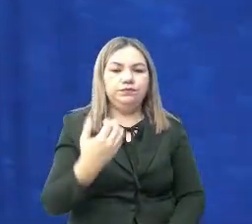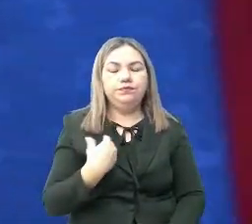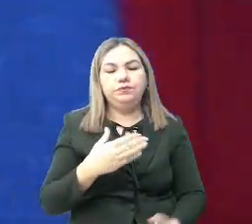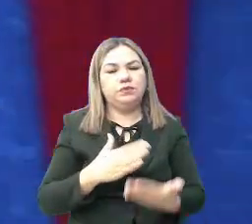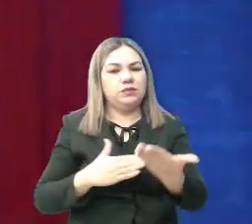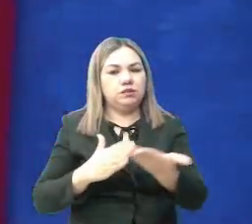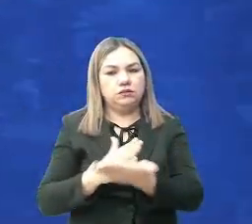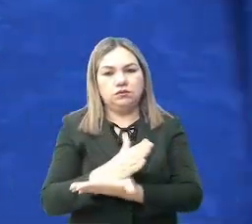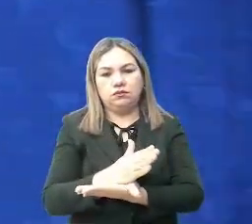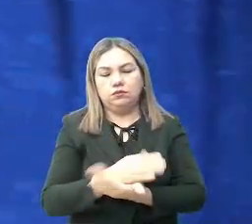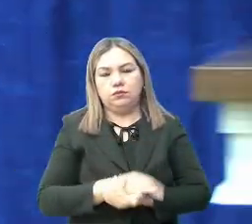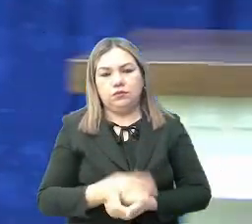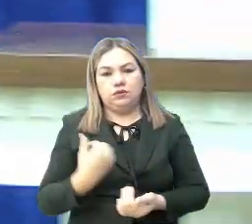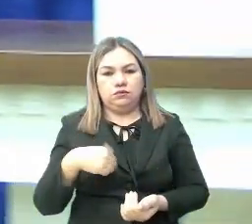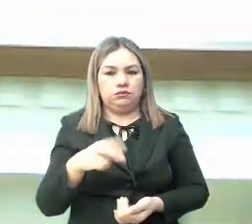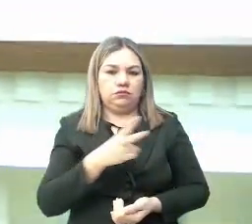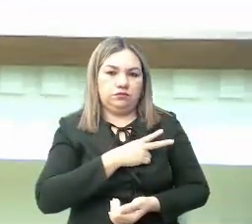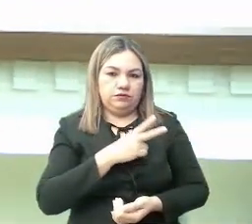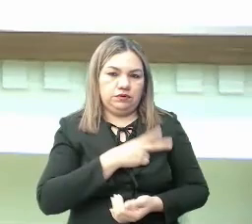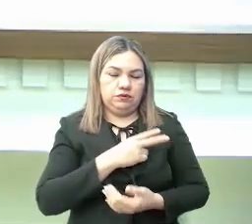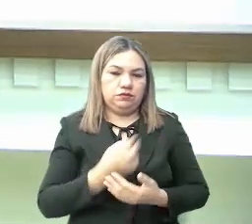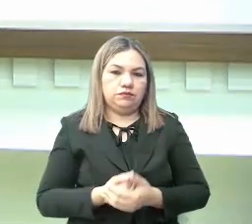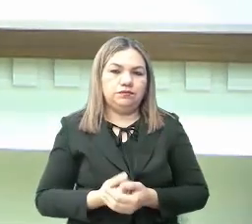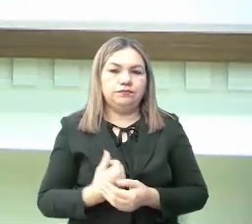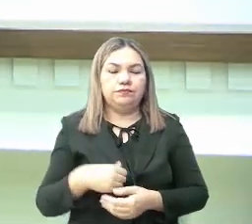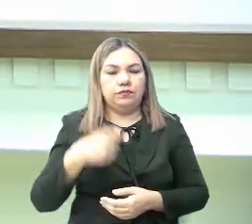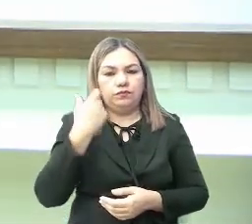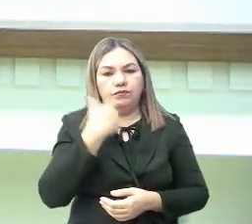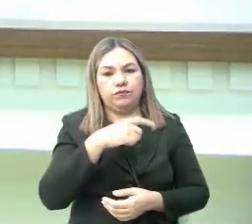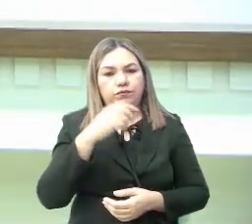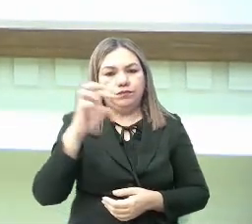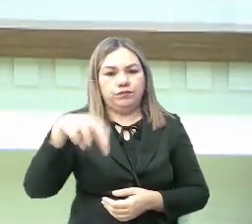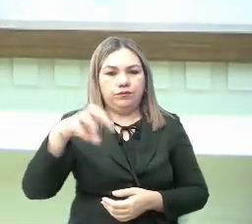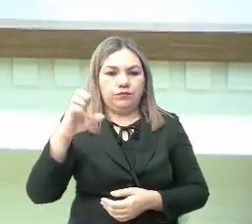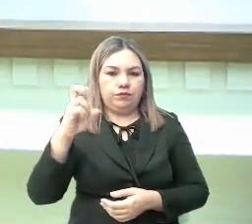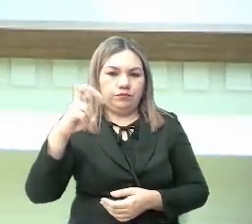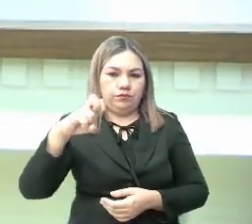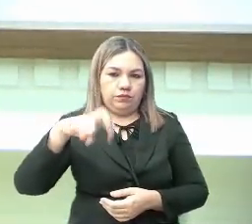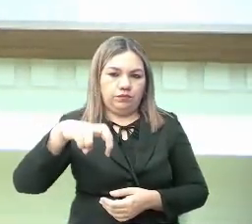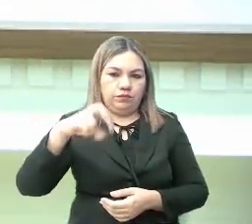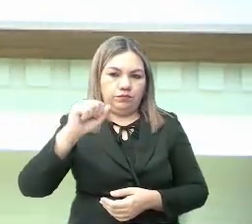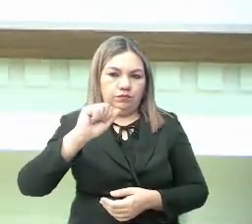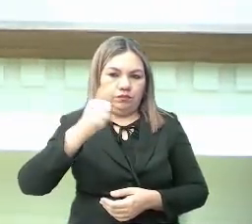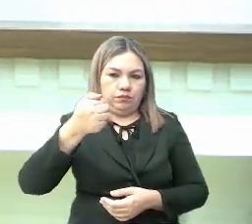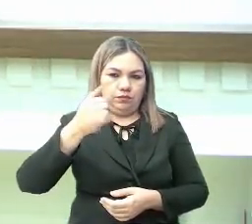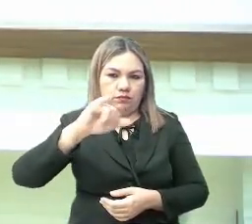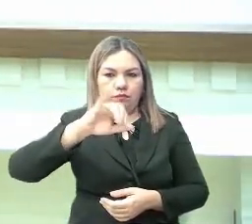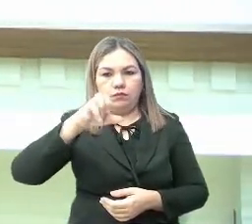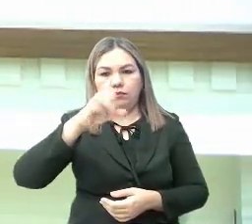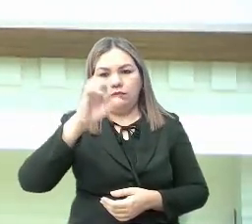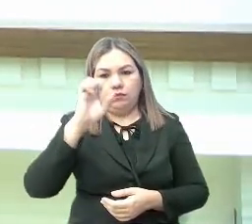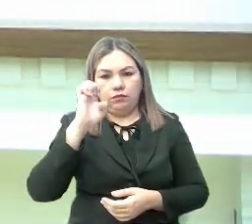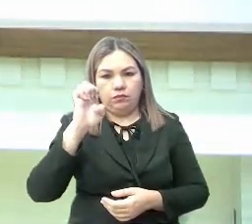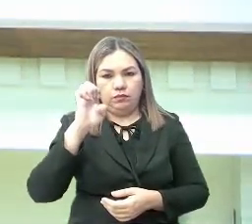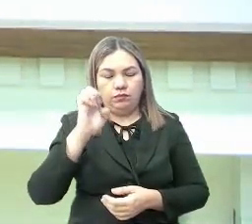in hell, but you're going to live forever. But we need a left message. It says that